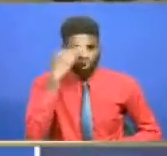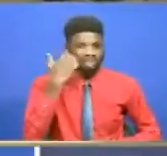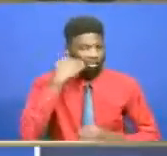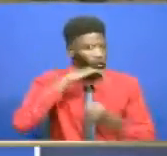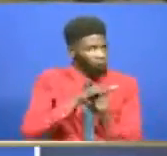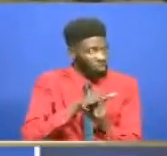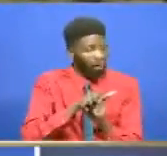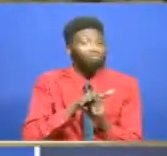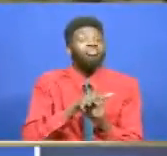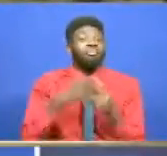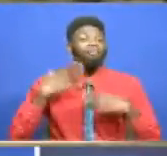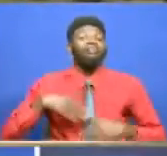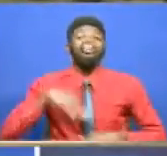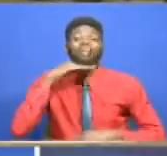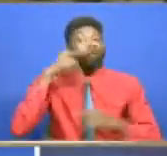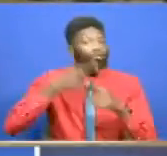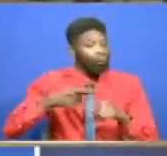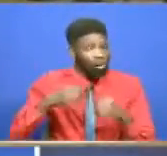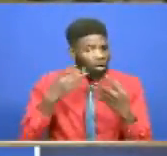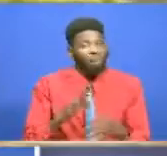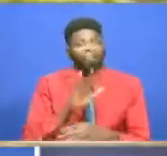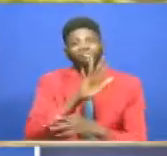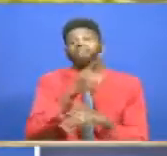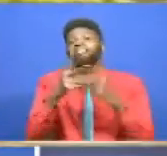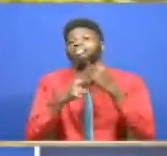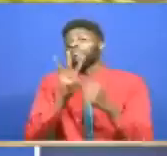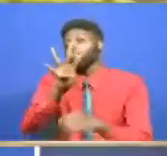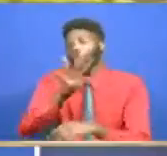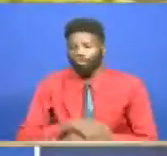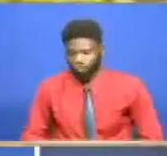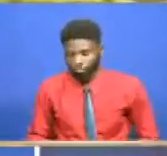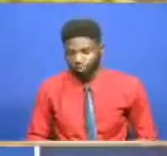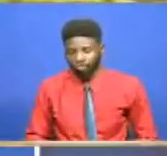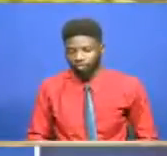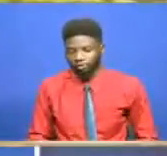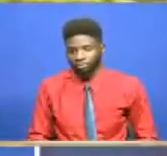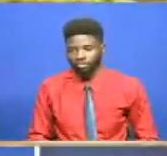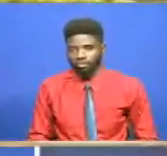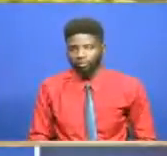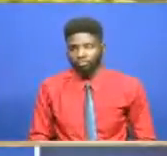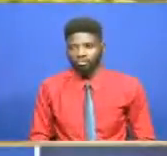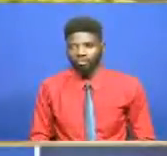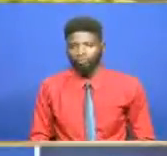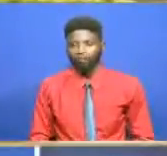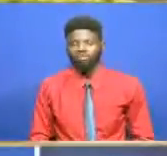the death toll to 574. Nancy Okware, Channel One News.